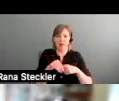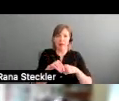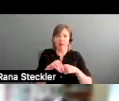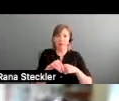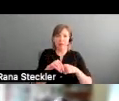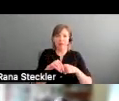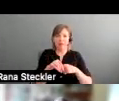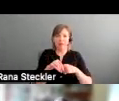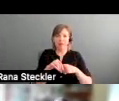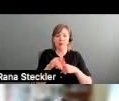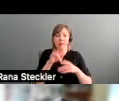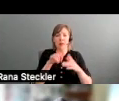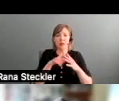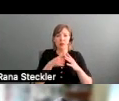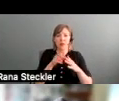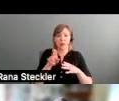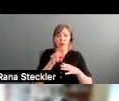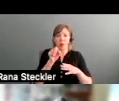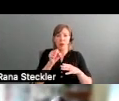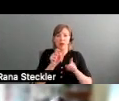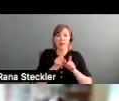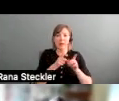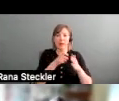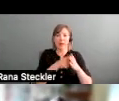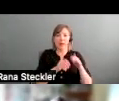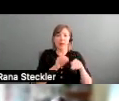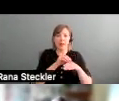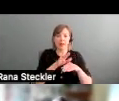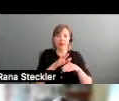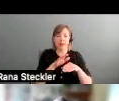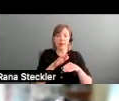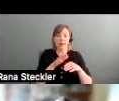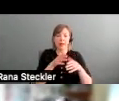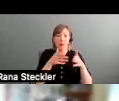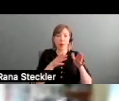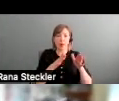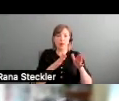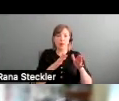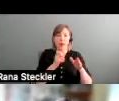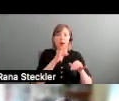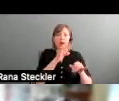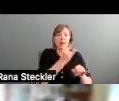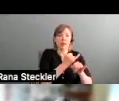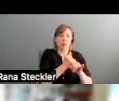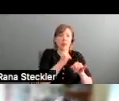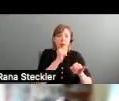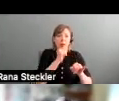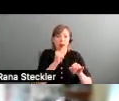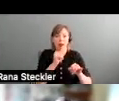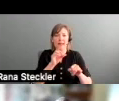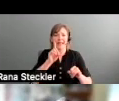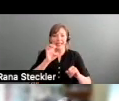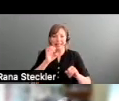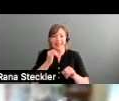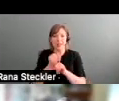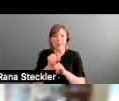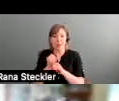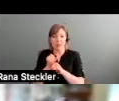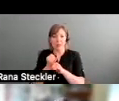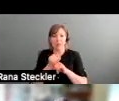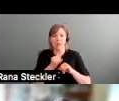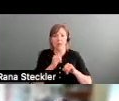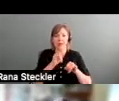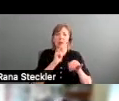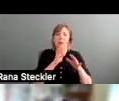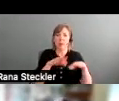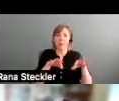started in the US as a cost-effective measure of institutionalization, not deinstitutionalization. And I think that that's really